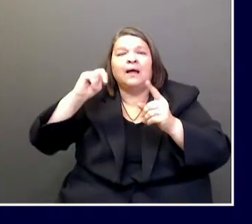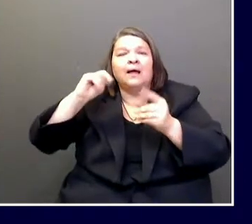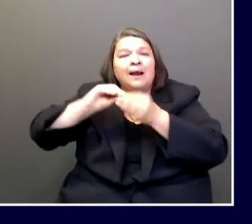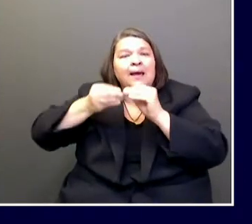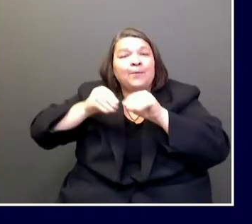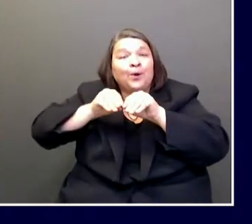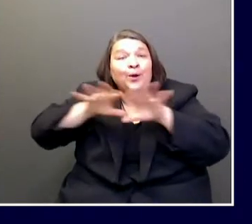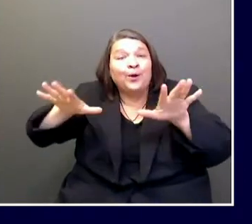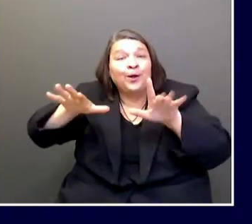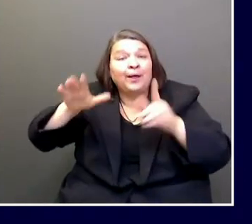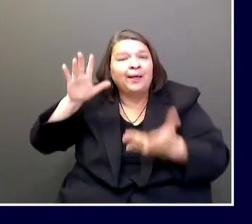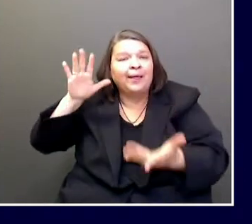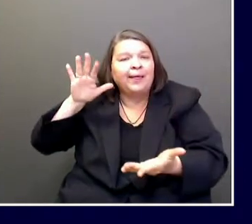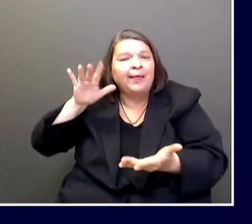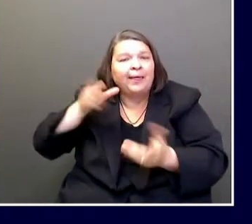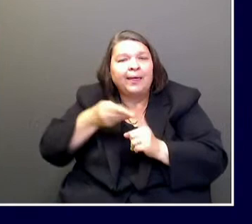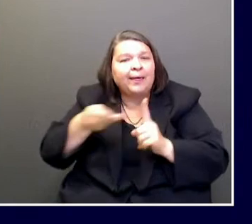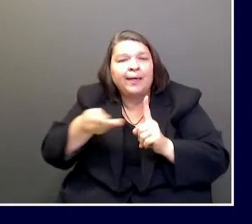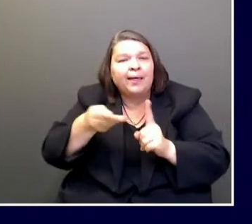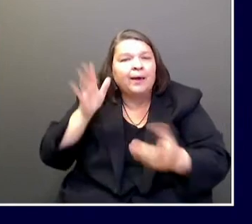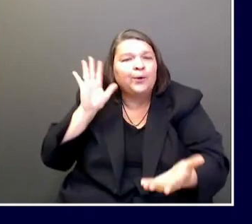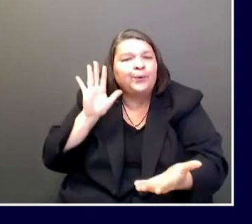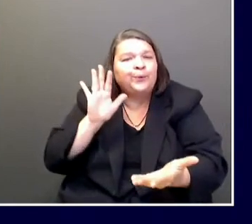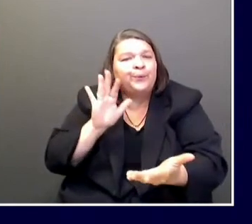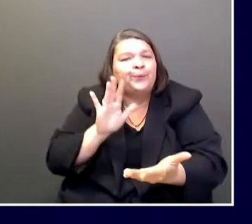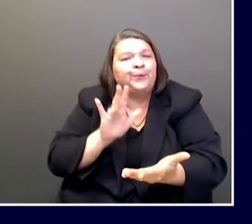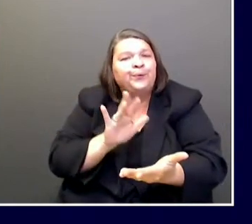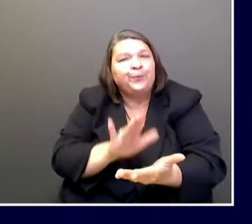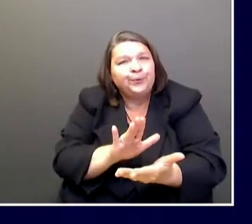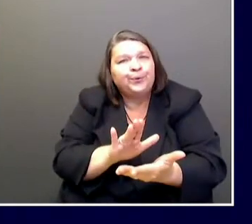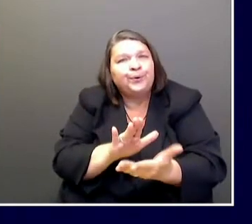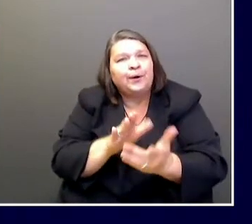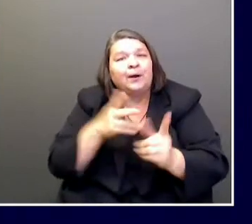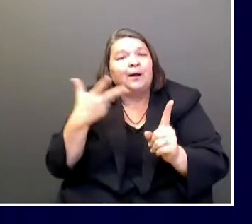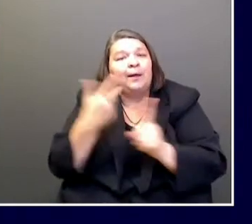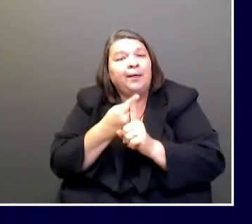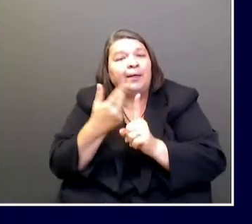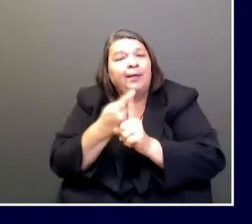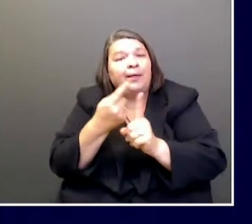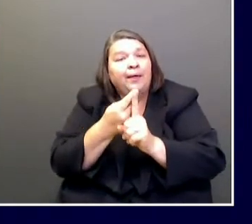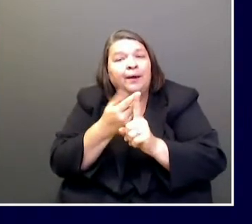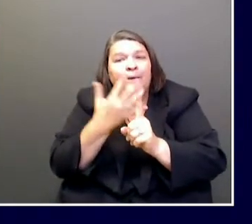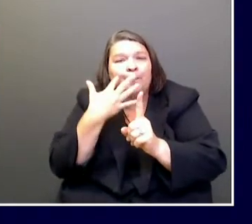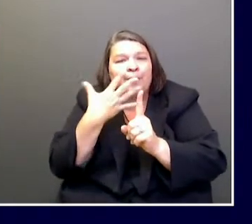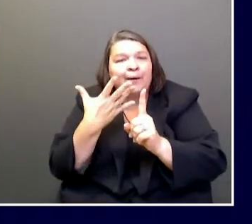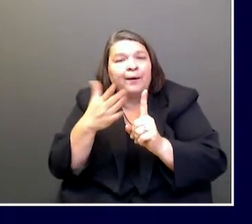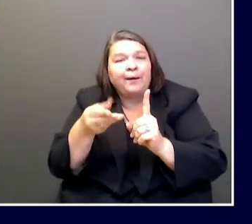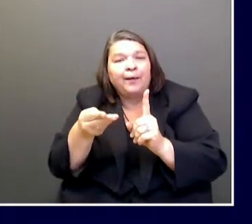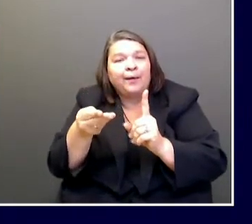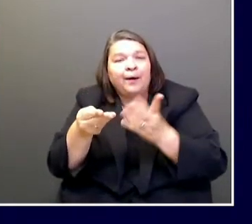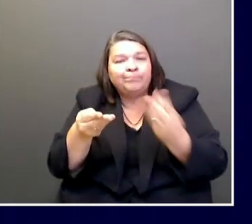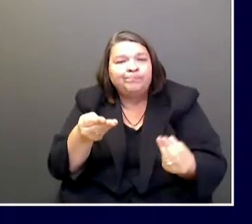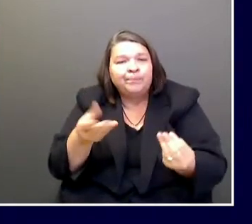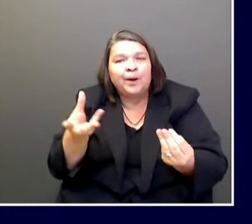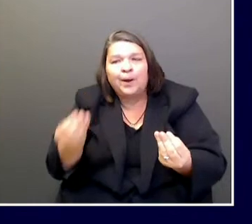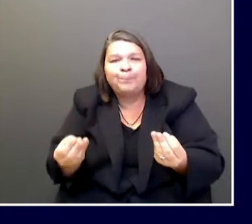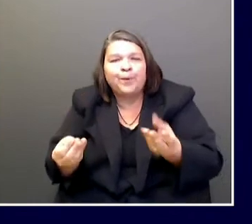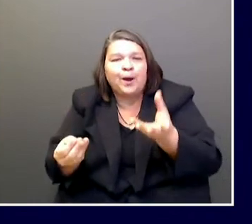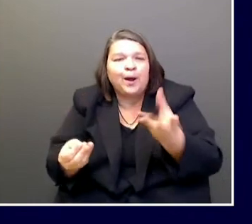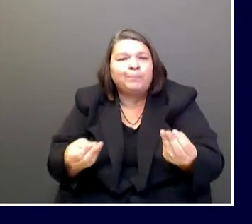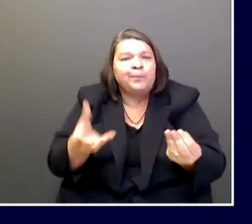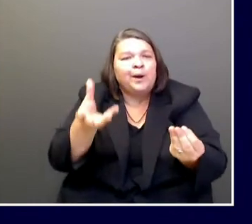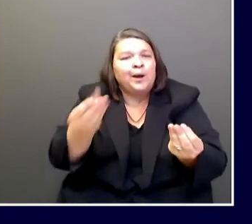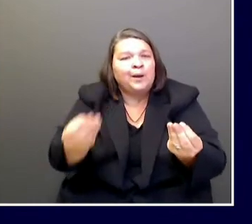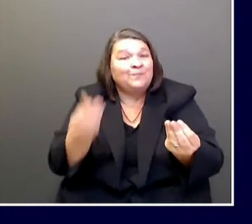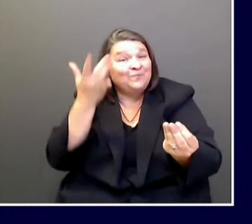about with the Delta variant. The safer people will be, even if they are still unvaccinated. But we do think that